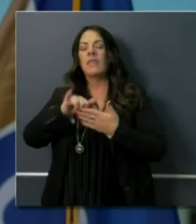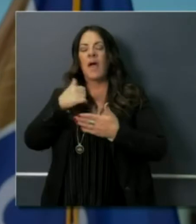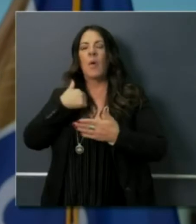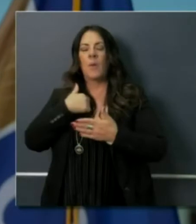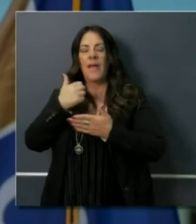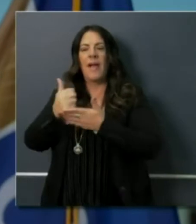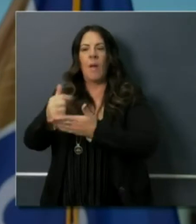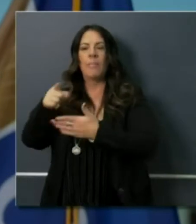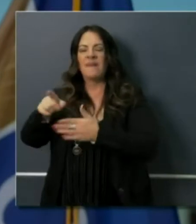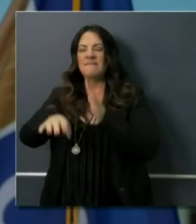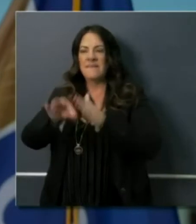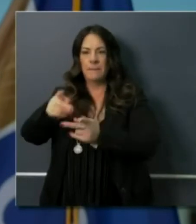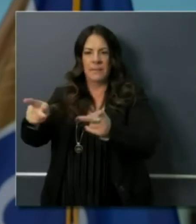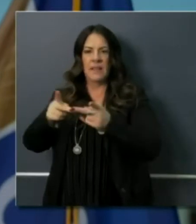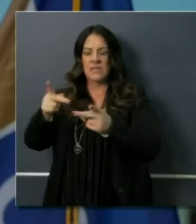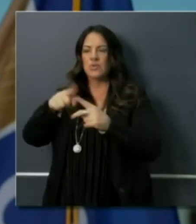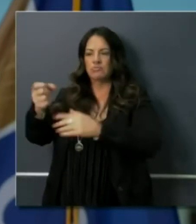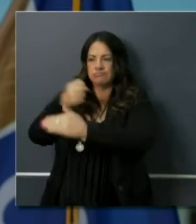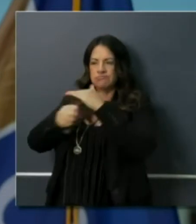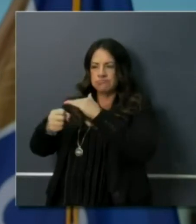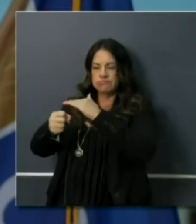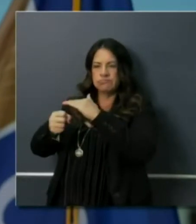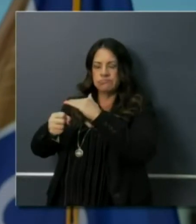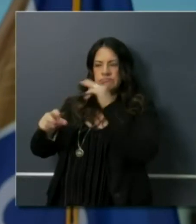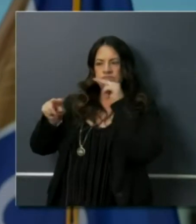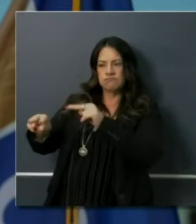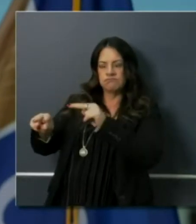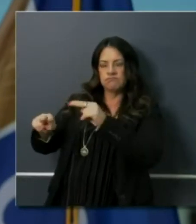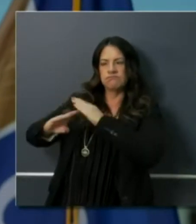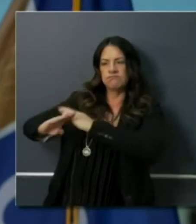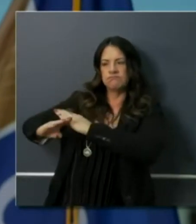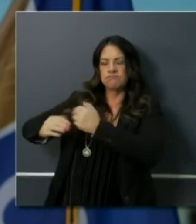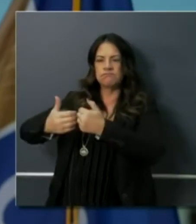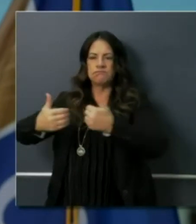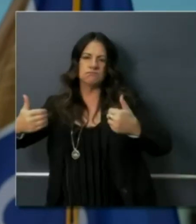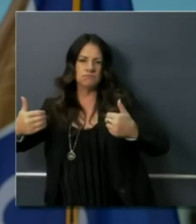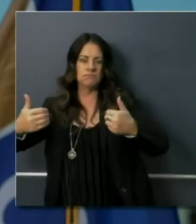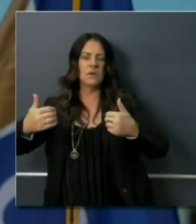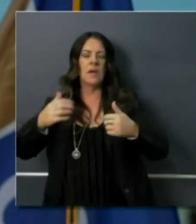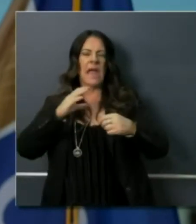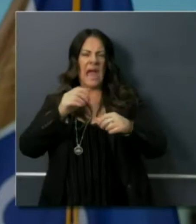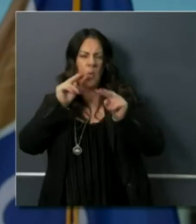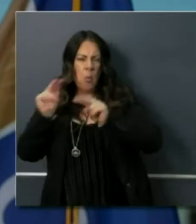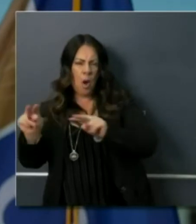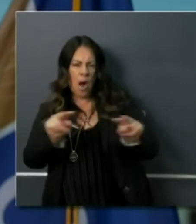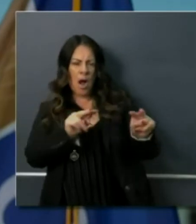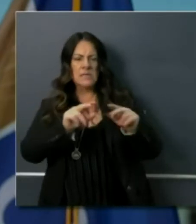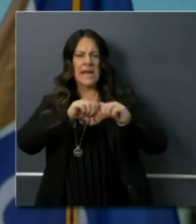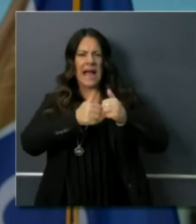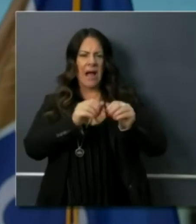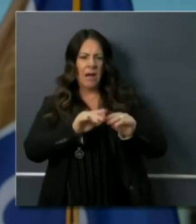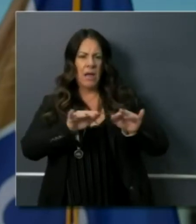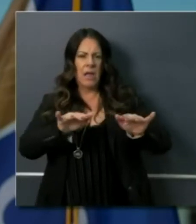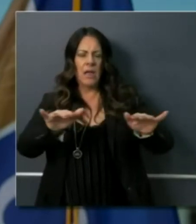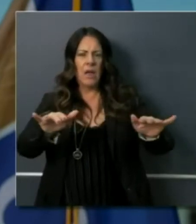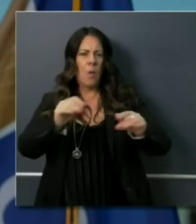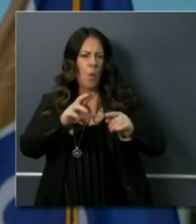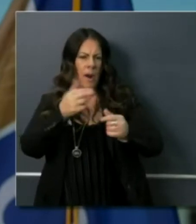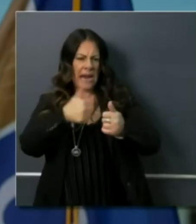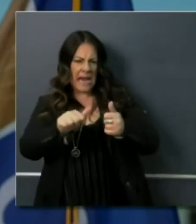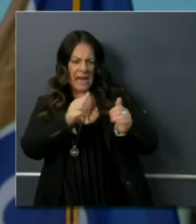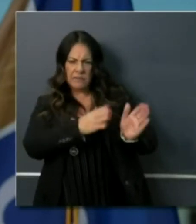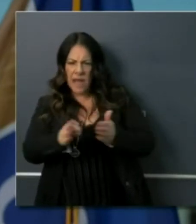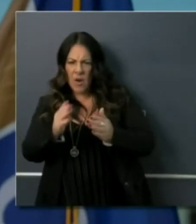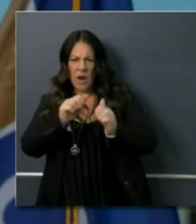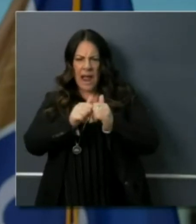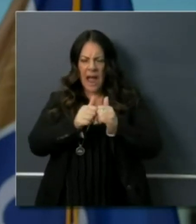and ultimately trace and track the pattern of the infection. Clearly, there have been some examples